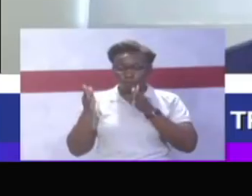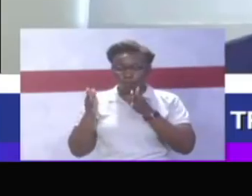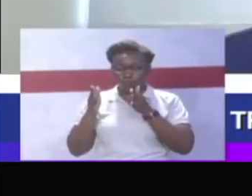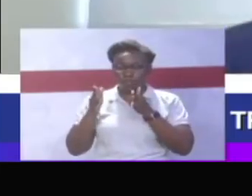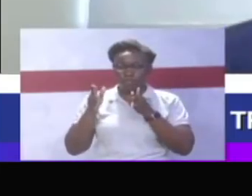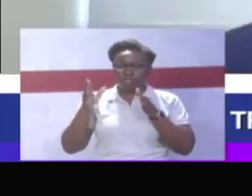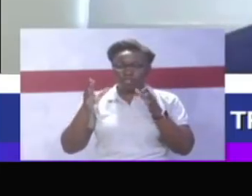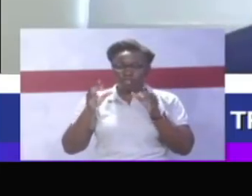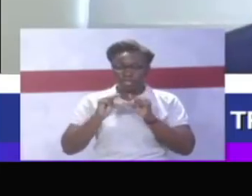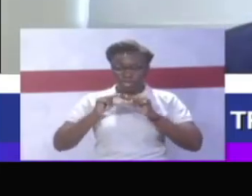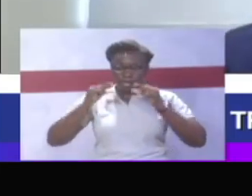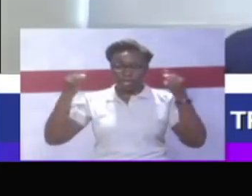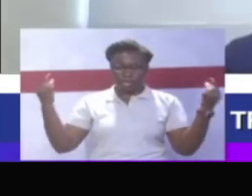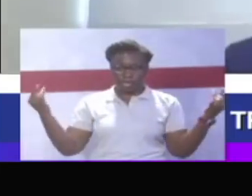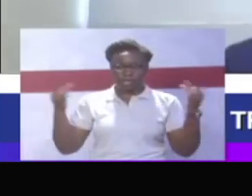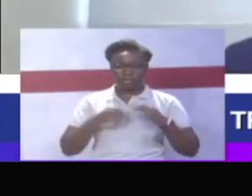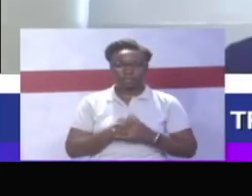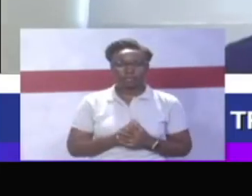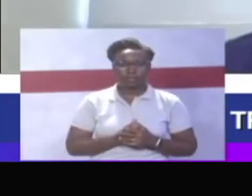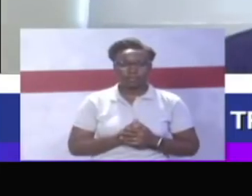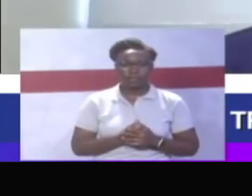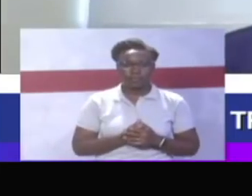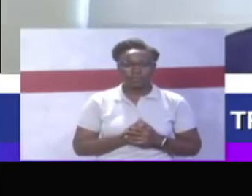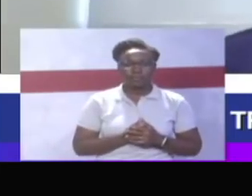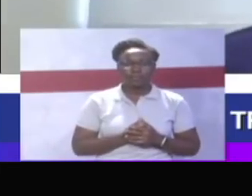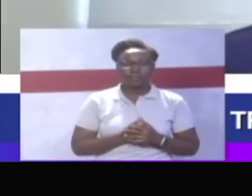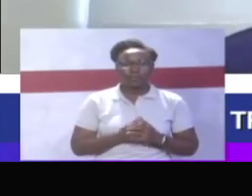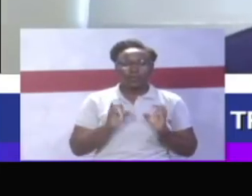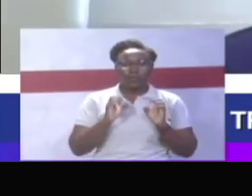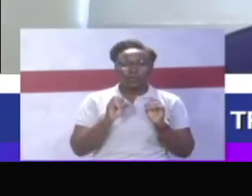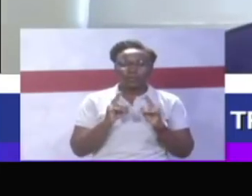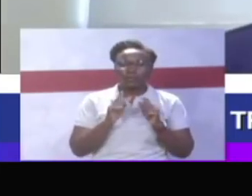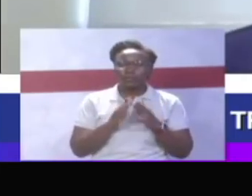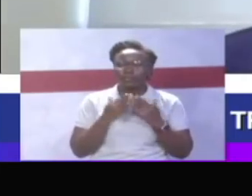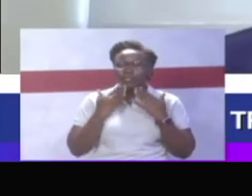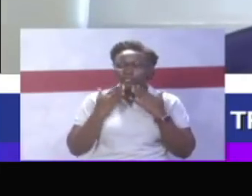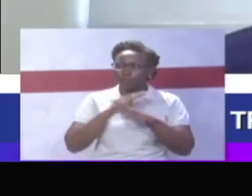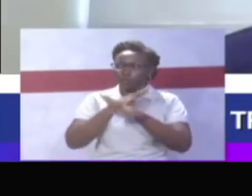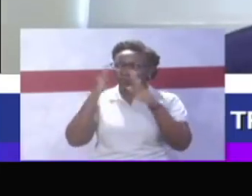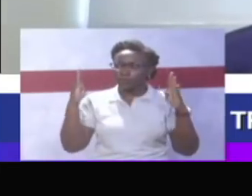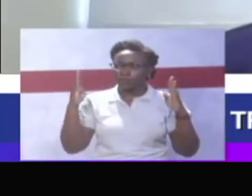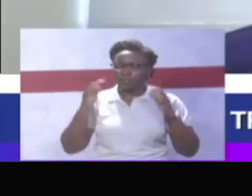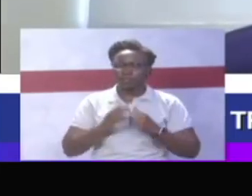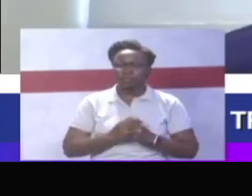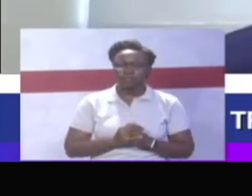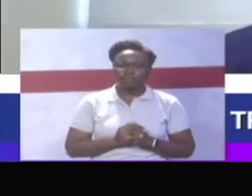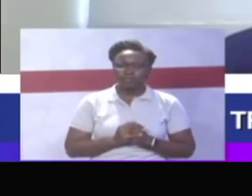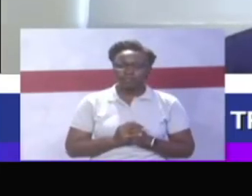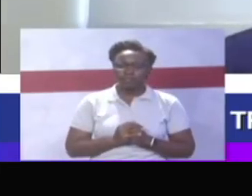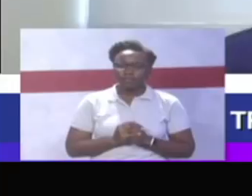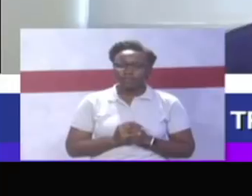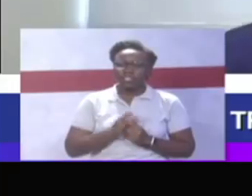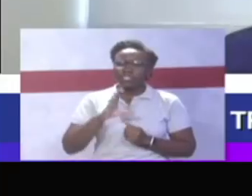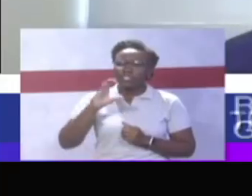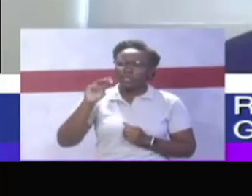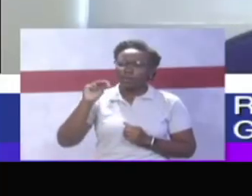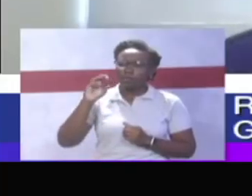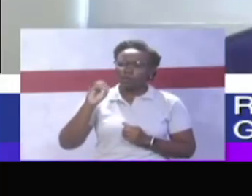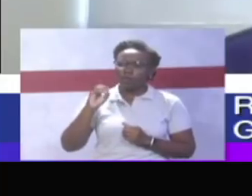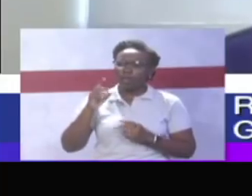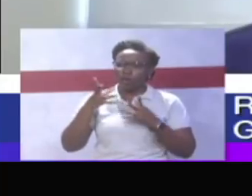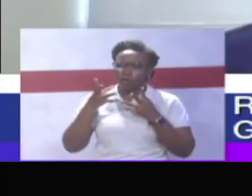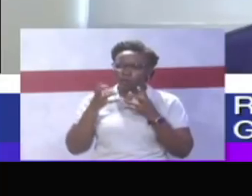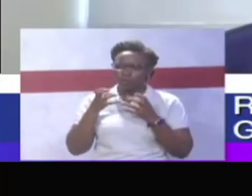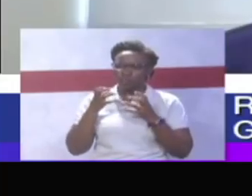good morning, everyone. Rashad Khan, Guardian Media Limited. So, CMO, I just want to tack on to this Delta discussion that we're having right